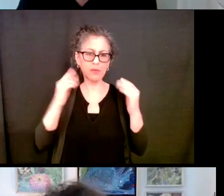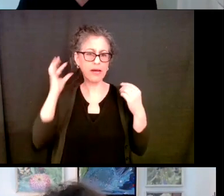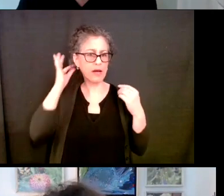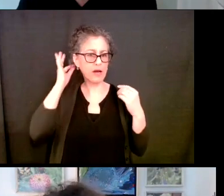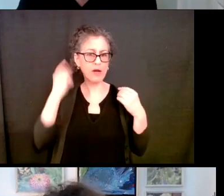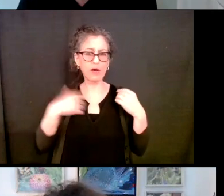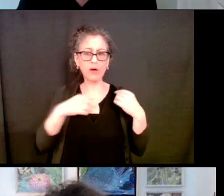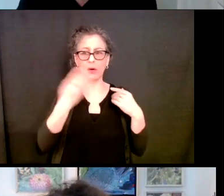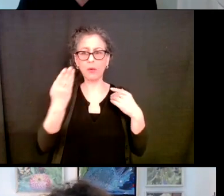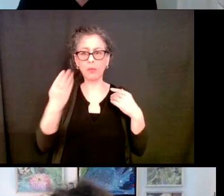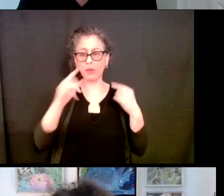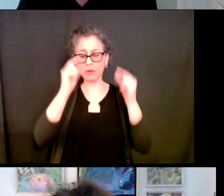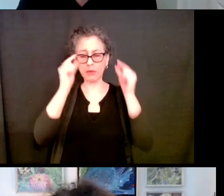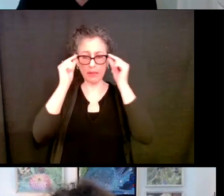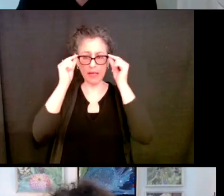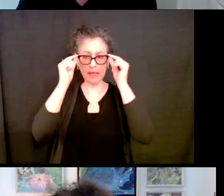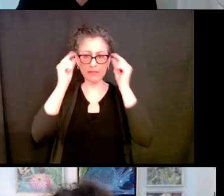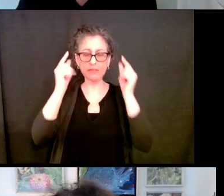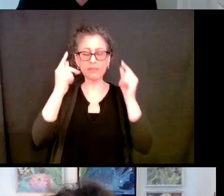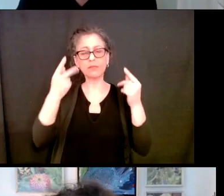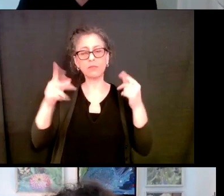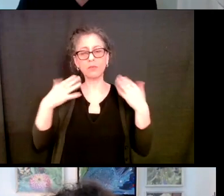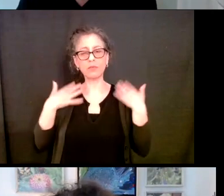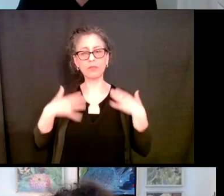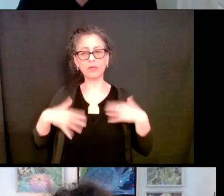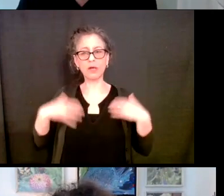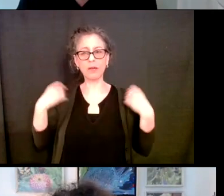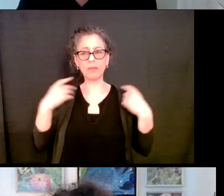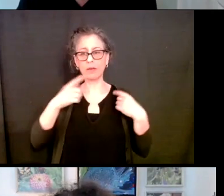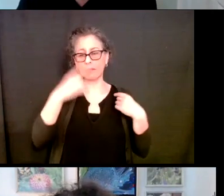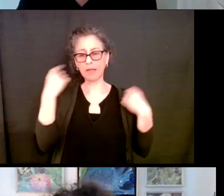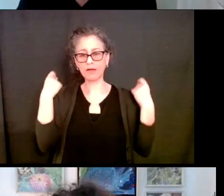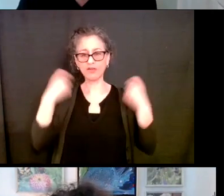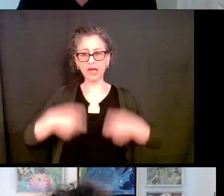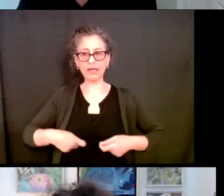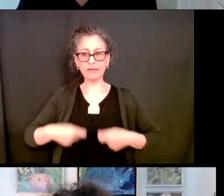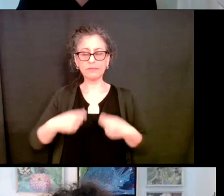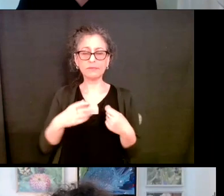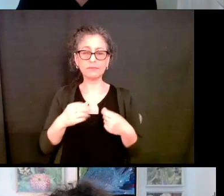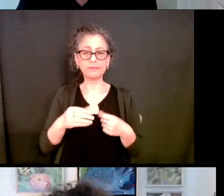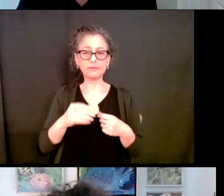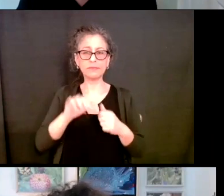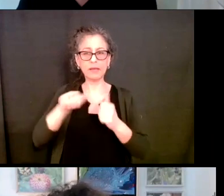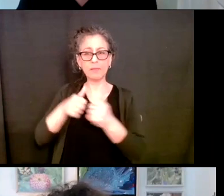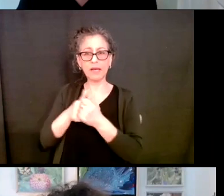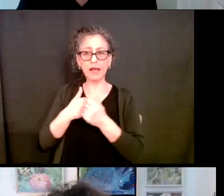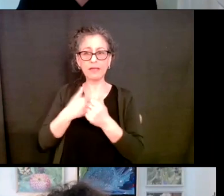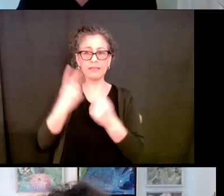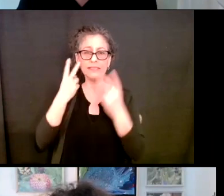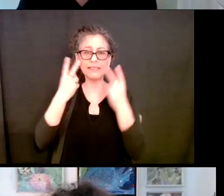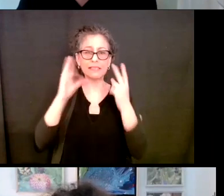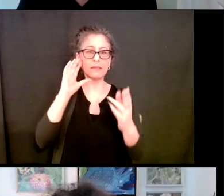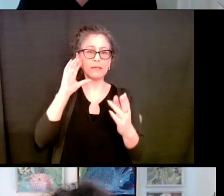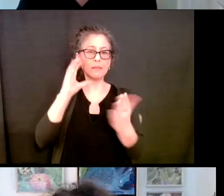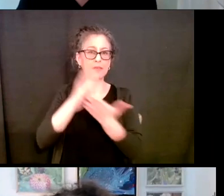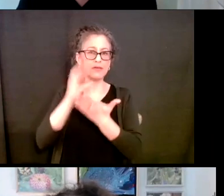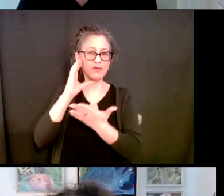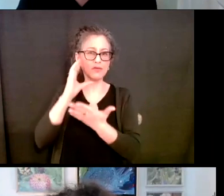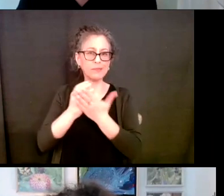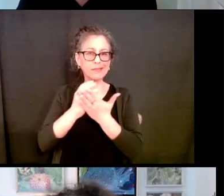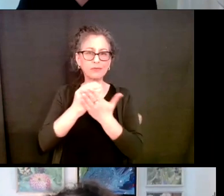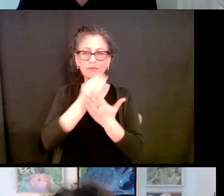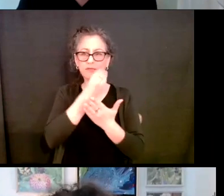blue glasses, a purple top, and a black jacket. And behind me are photos of flowers and a